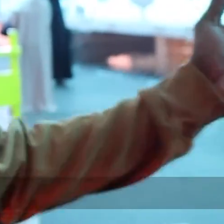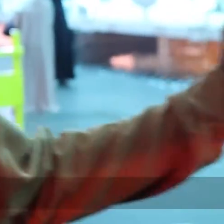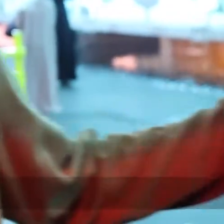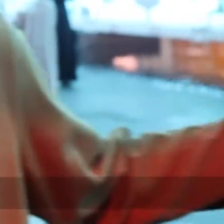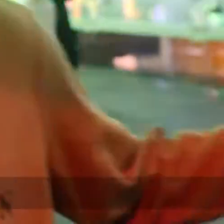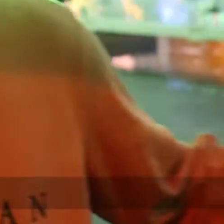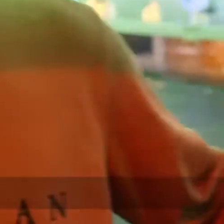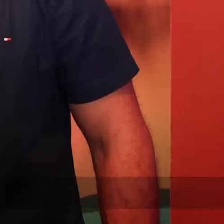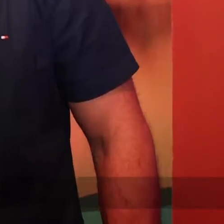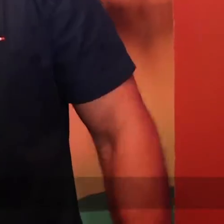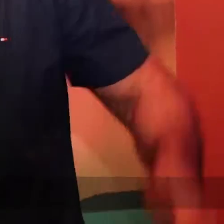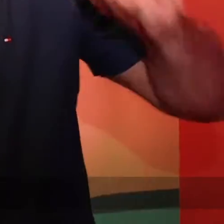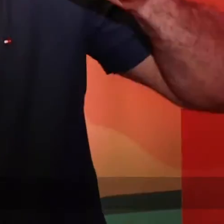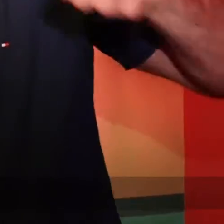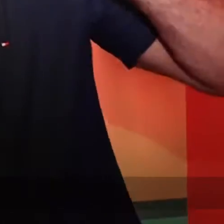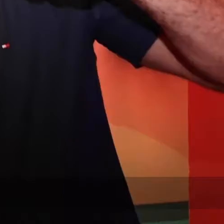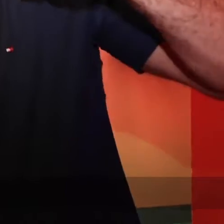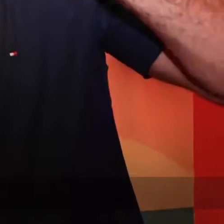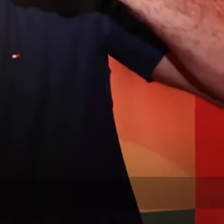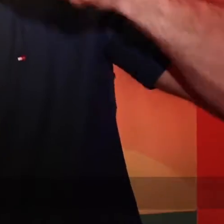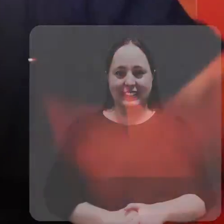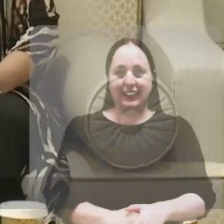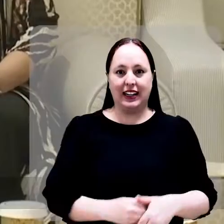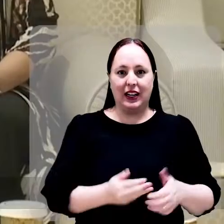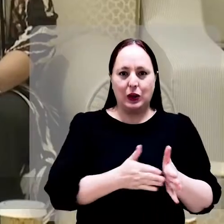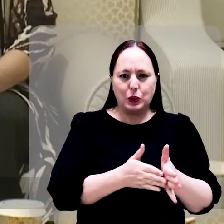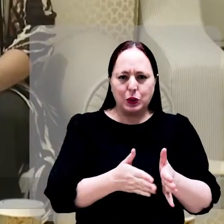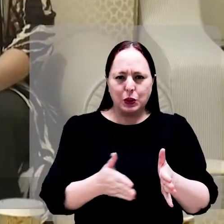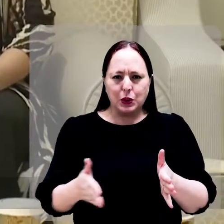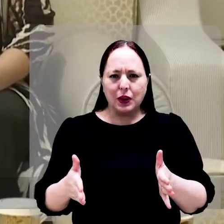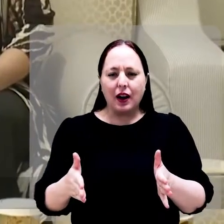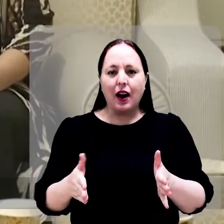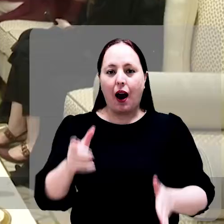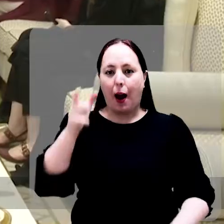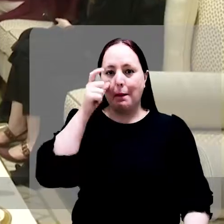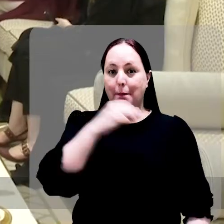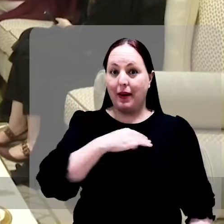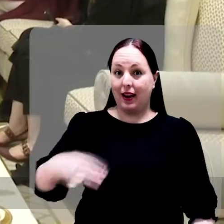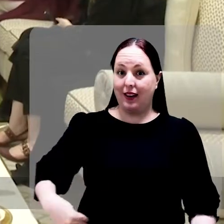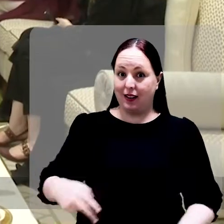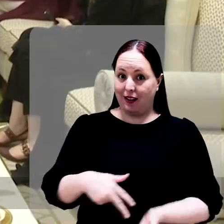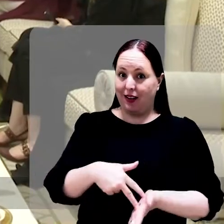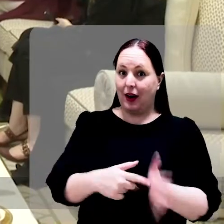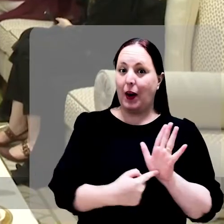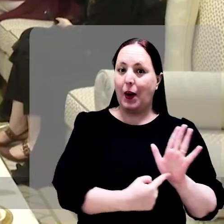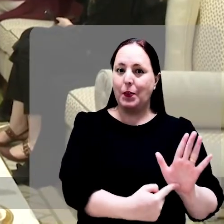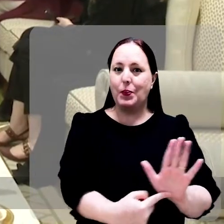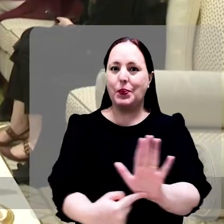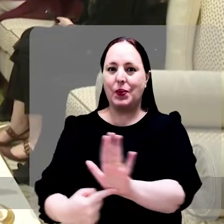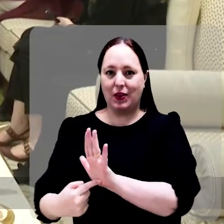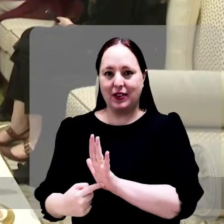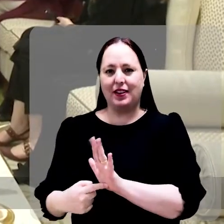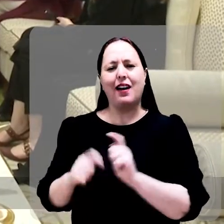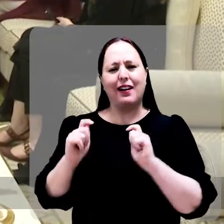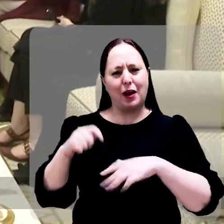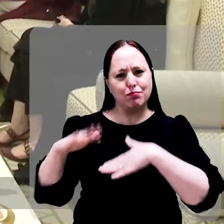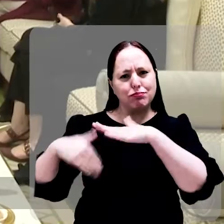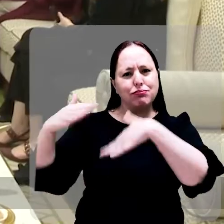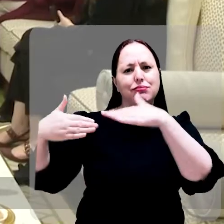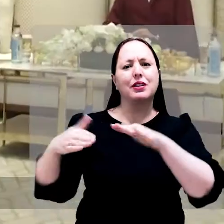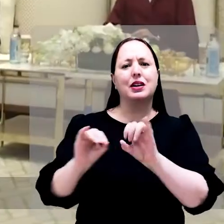the birds chirping. It's amazing, full of life. Durante esses dias, a ministra Damaris Alves mostrou o potencial